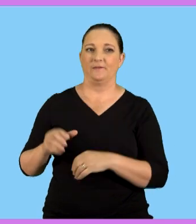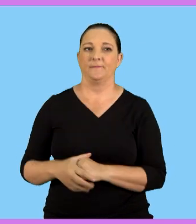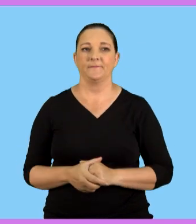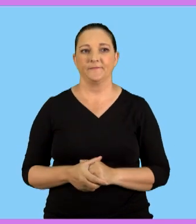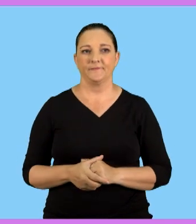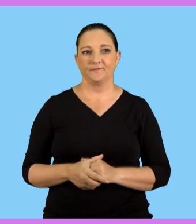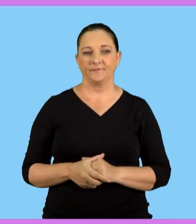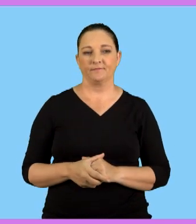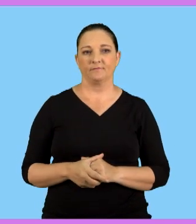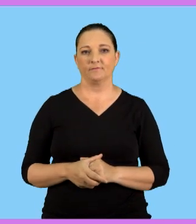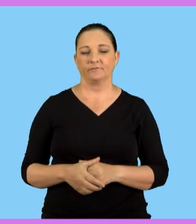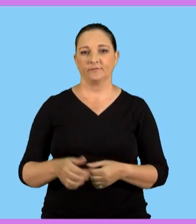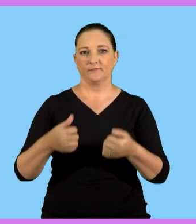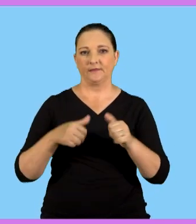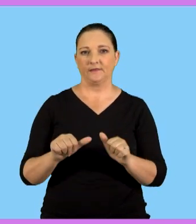Next one,